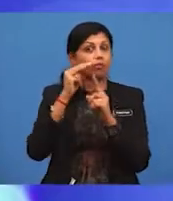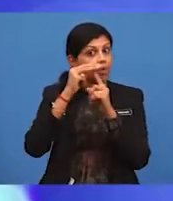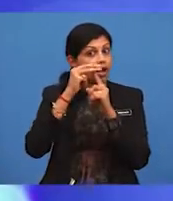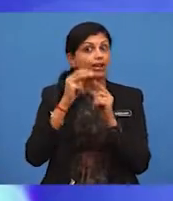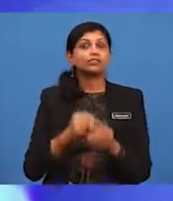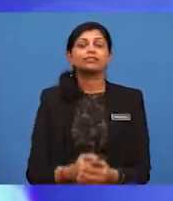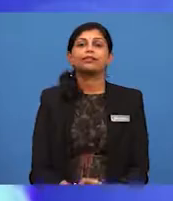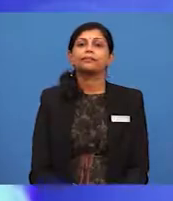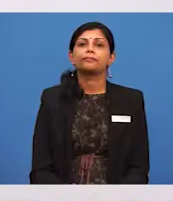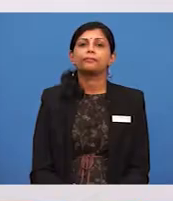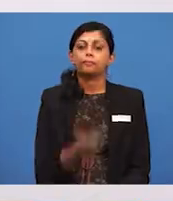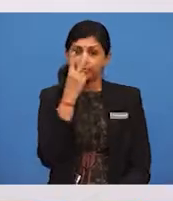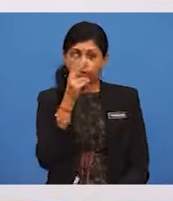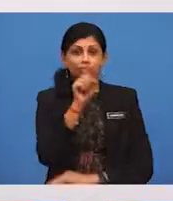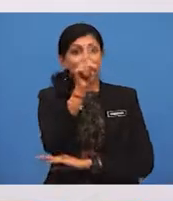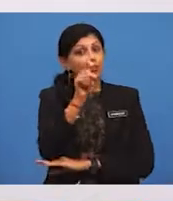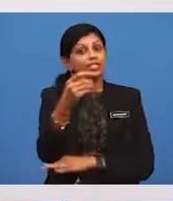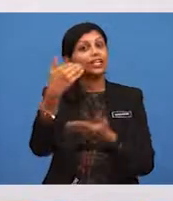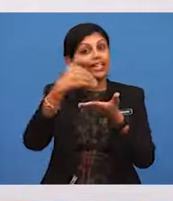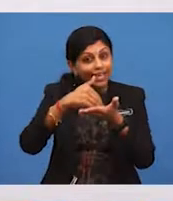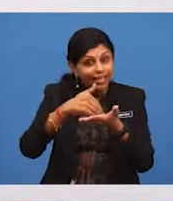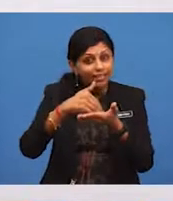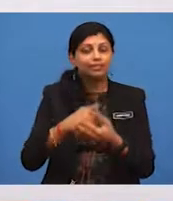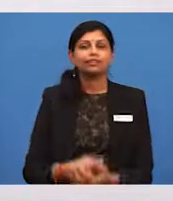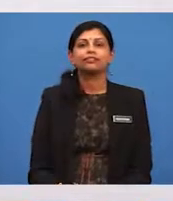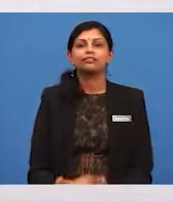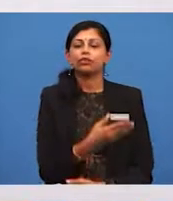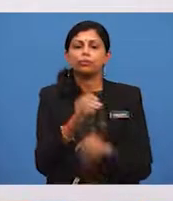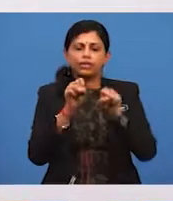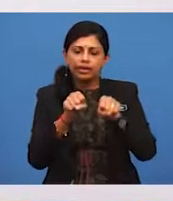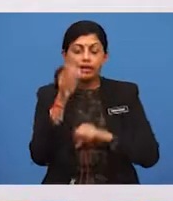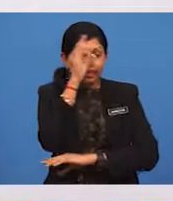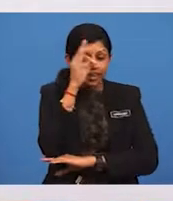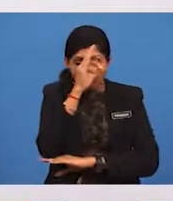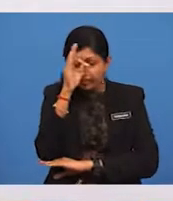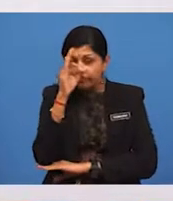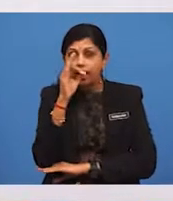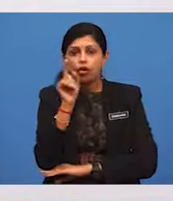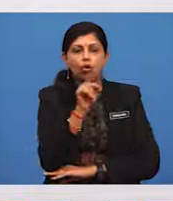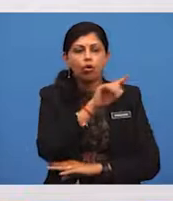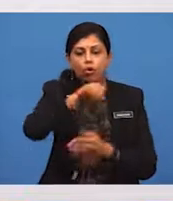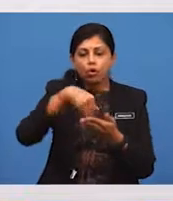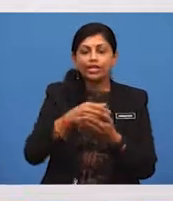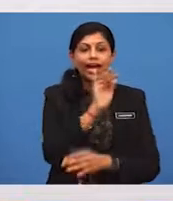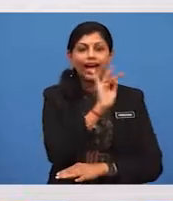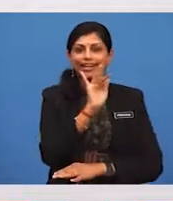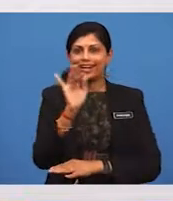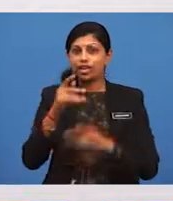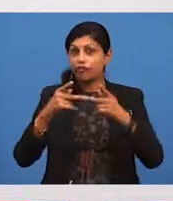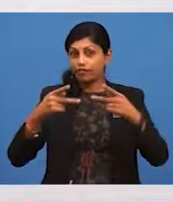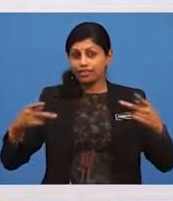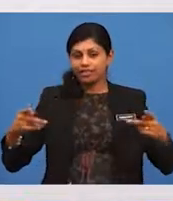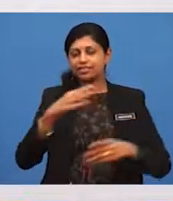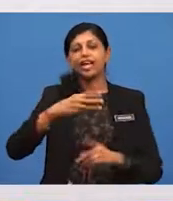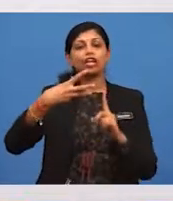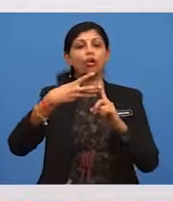look at the question again you are supposed to be able to identify all the underlying phrases and words because